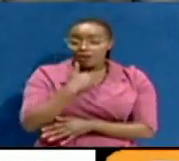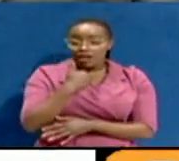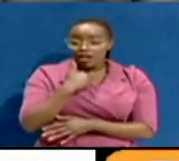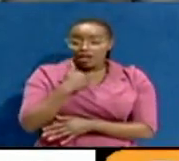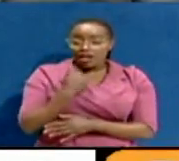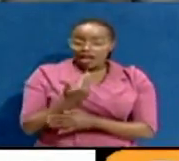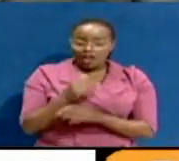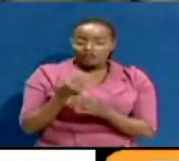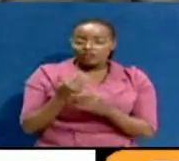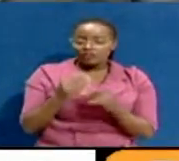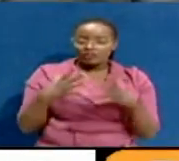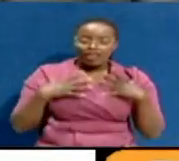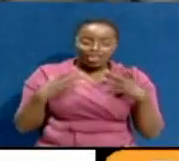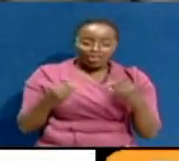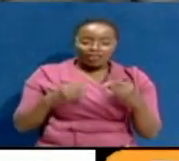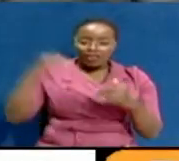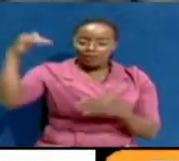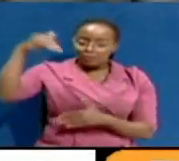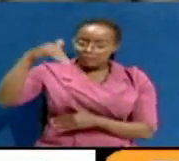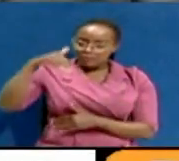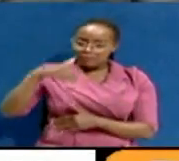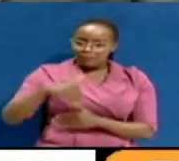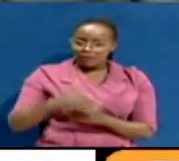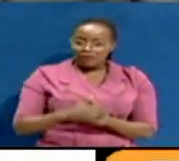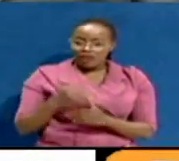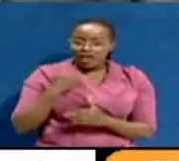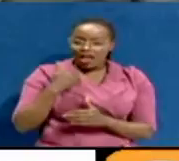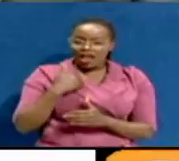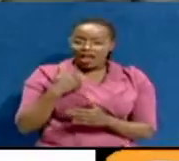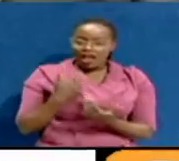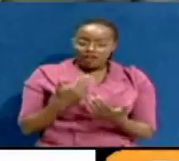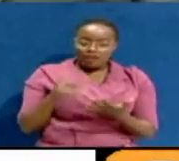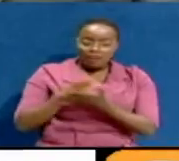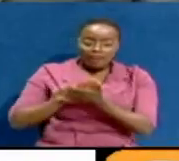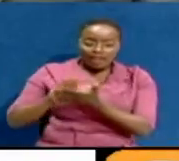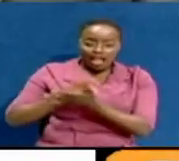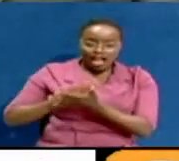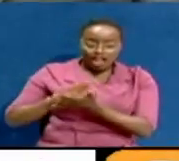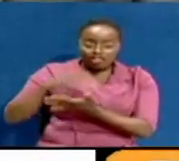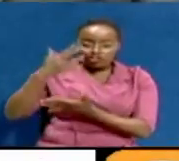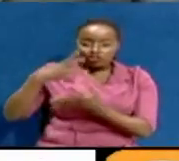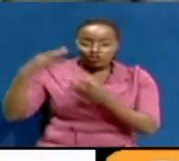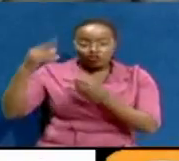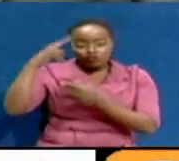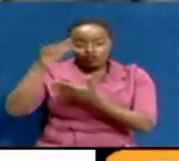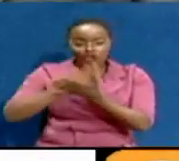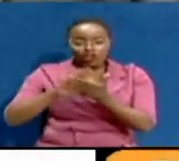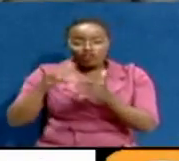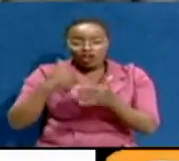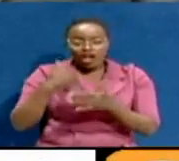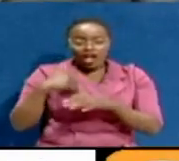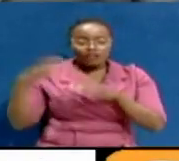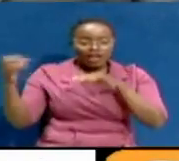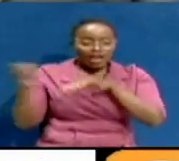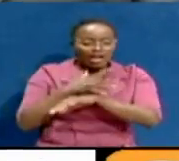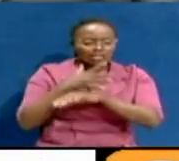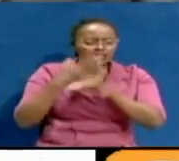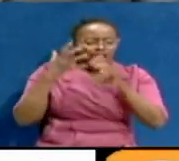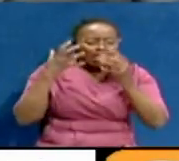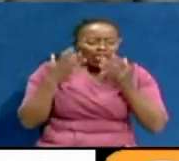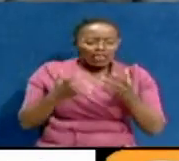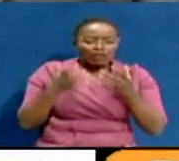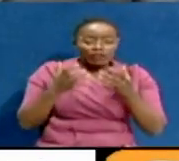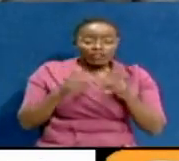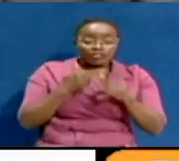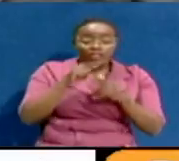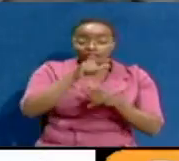depressed immunity. So those will be people who have had, for example, they're having renal dialysis or have severe cancer, for example.